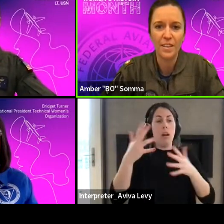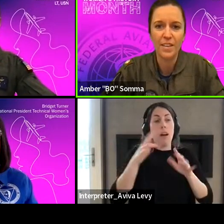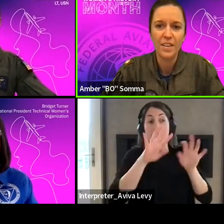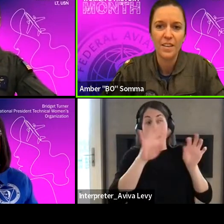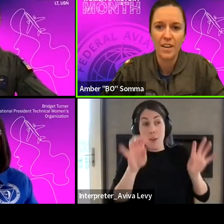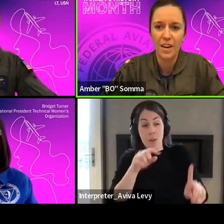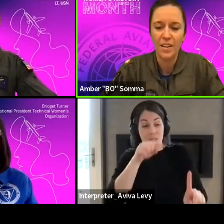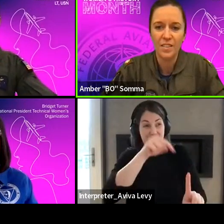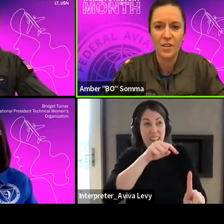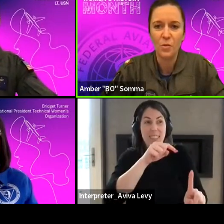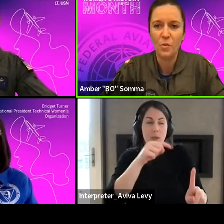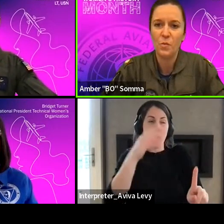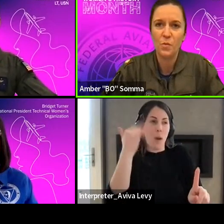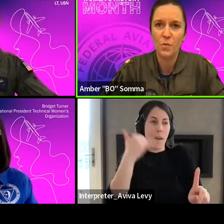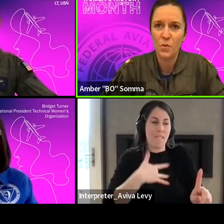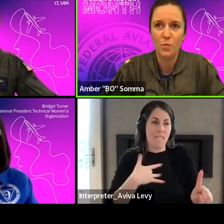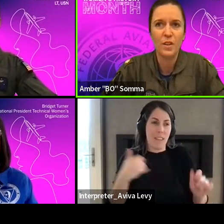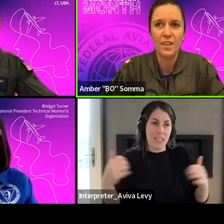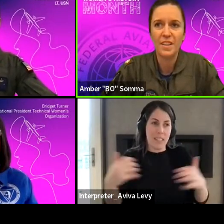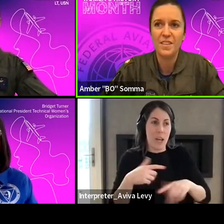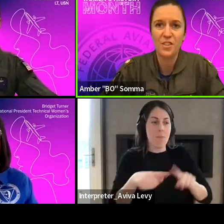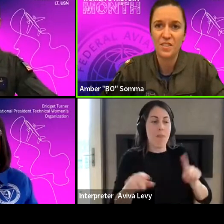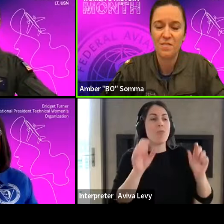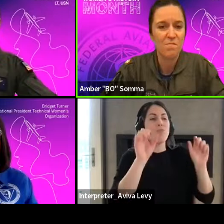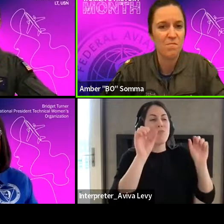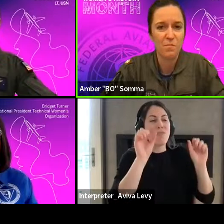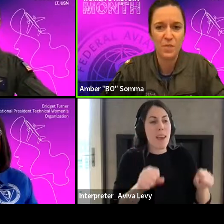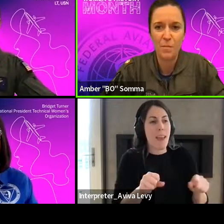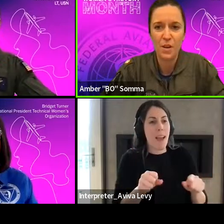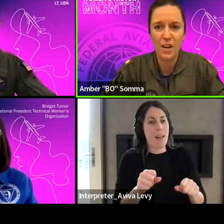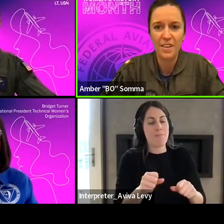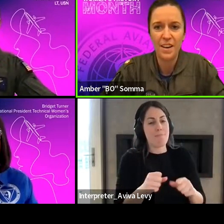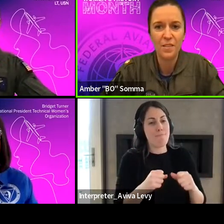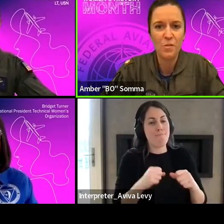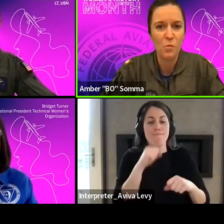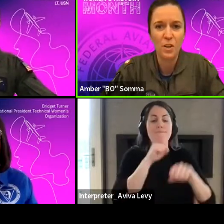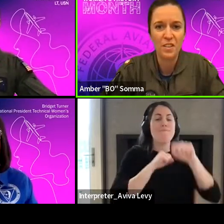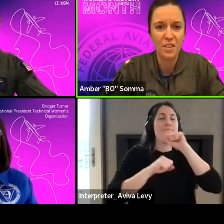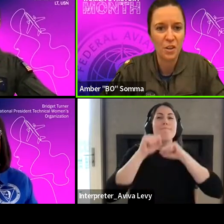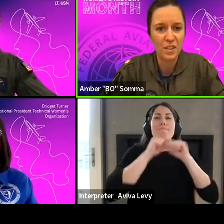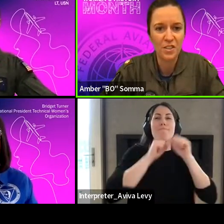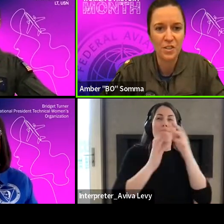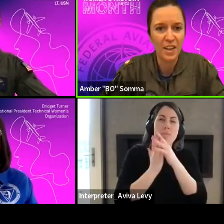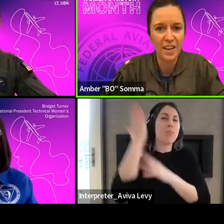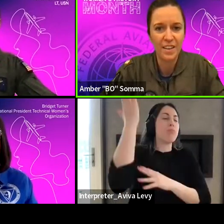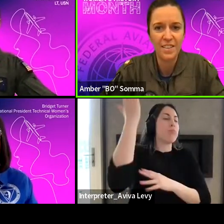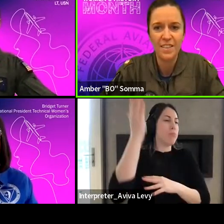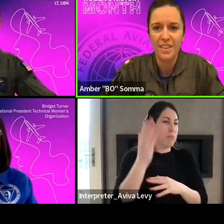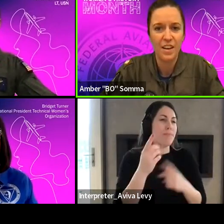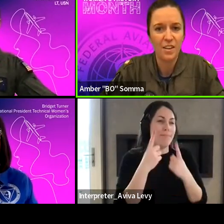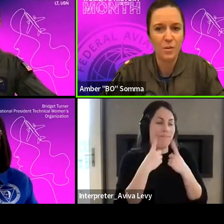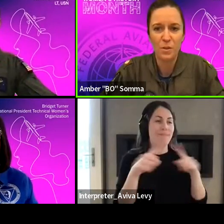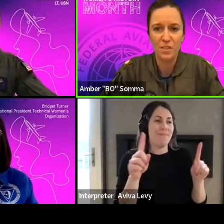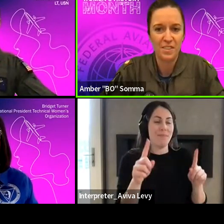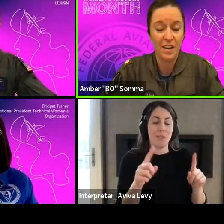part, right? So really just keep your head down, work as hard as you can.